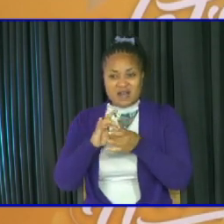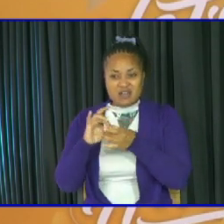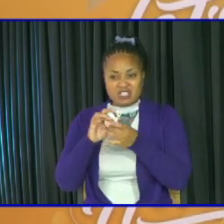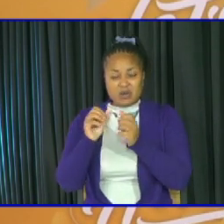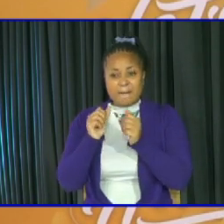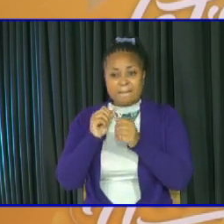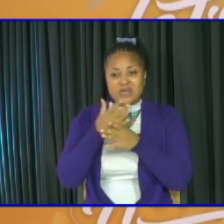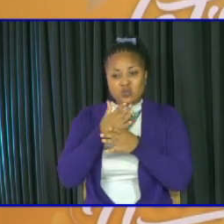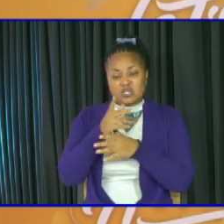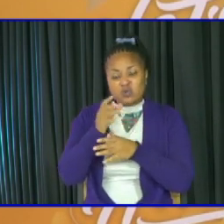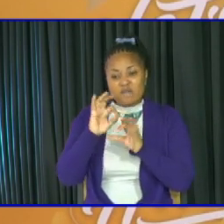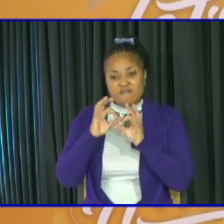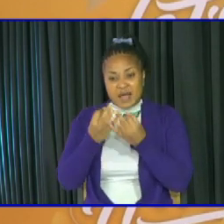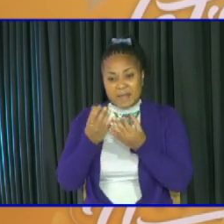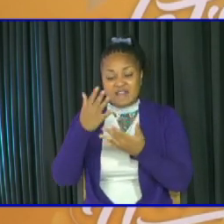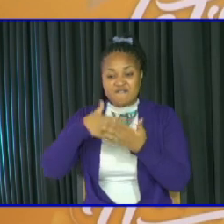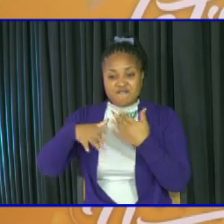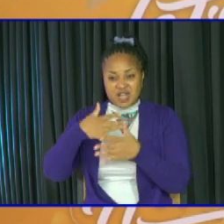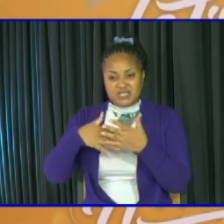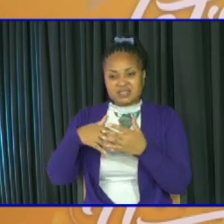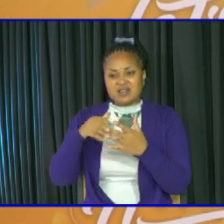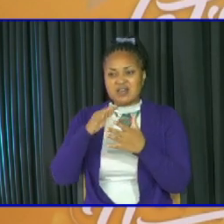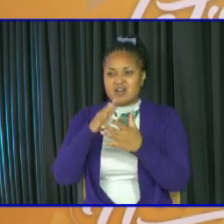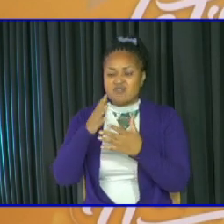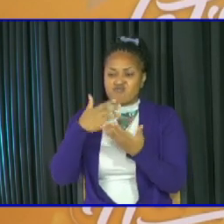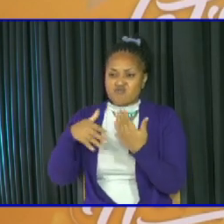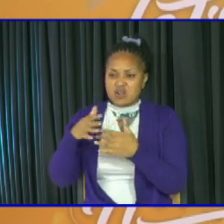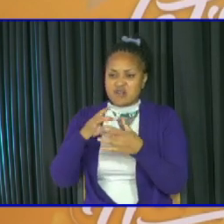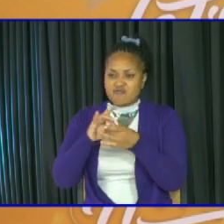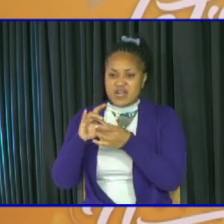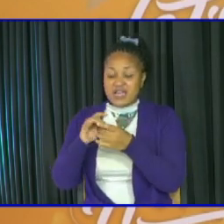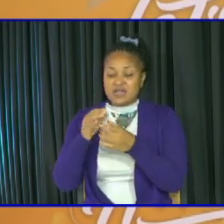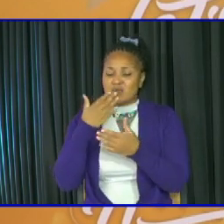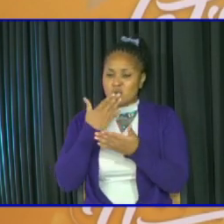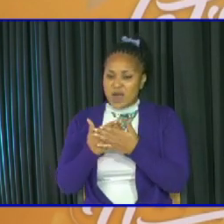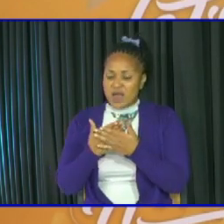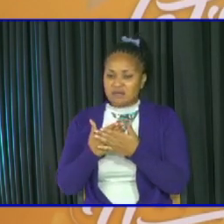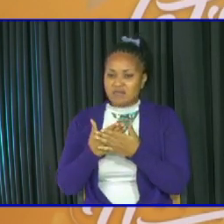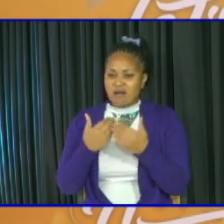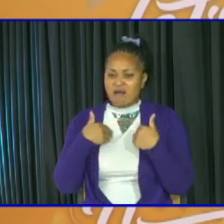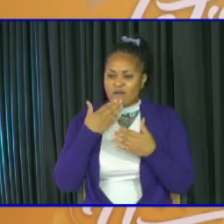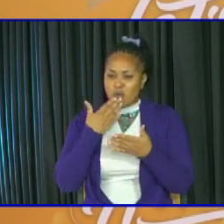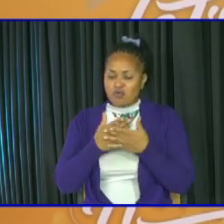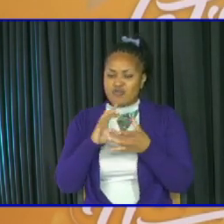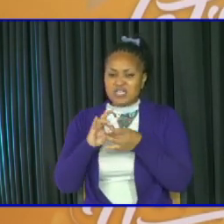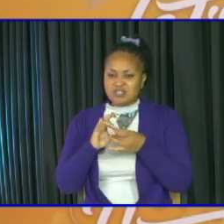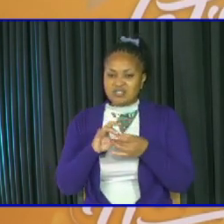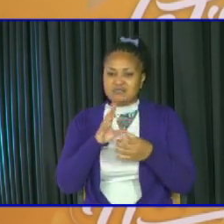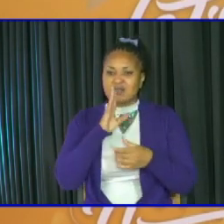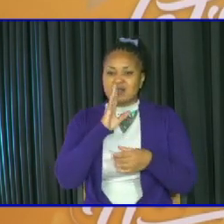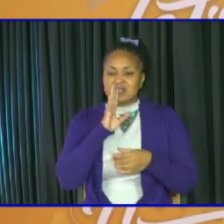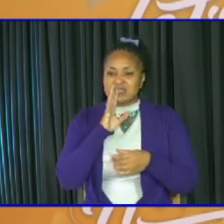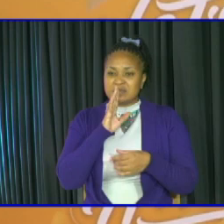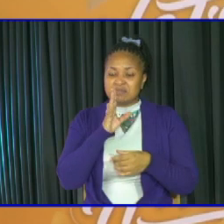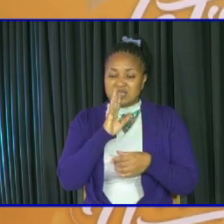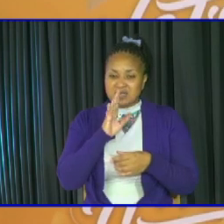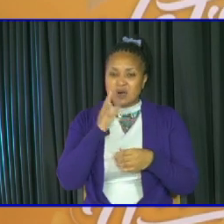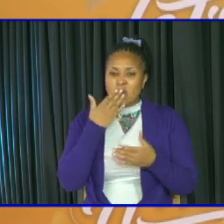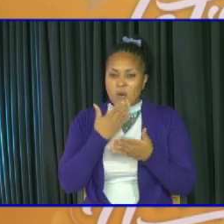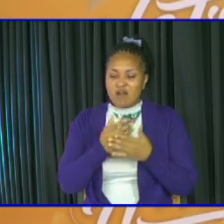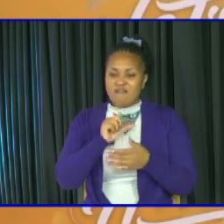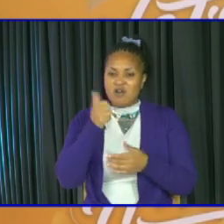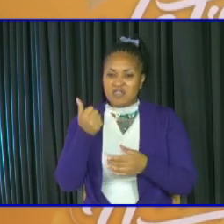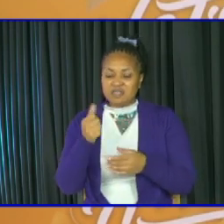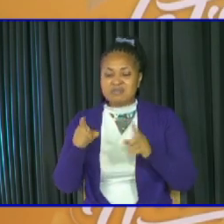Relate well, have good interpersonal relationships, speak well of others, and be positive.